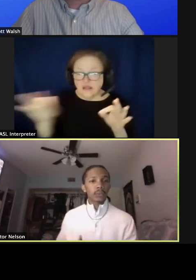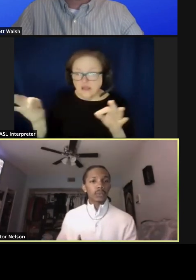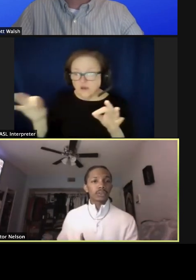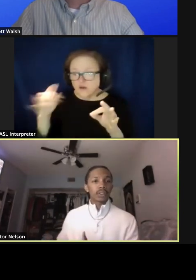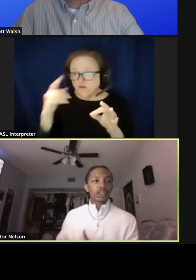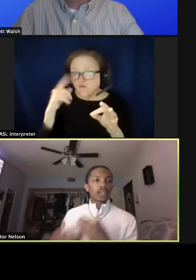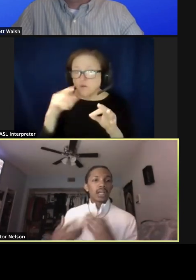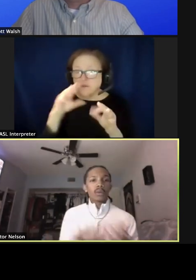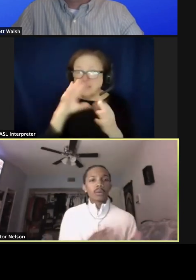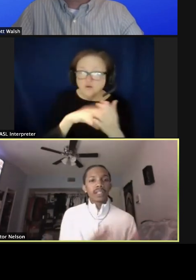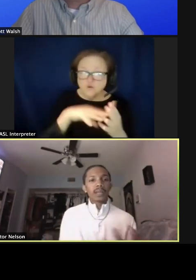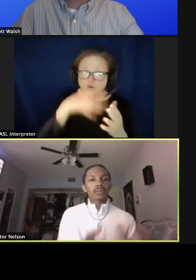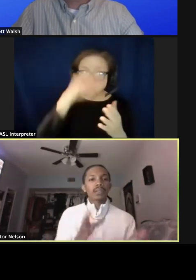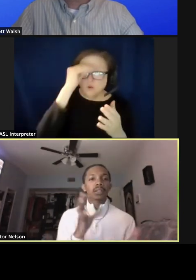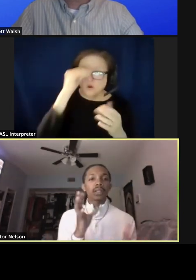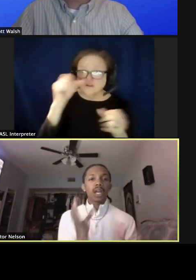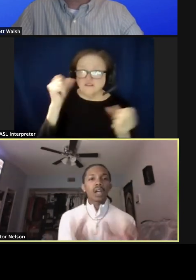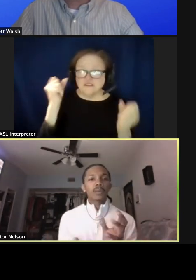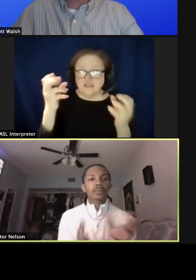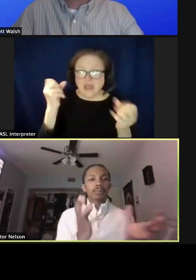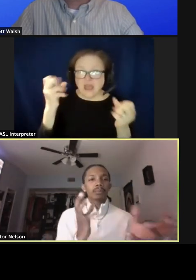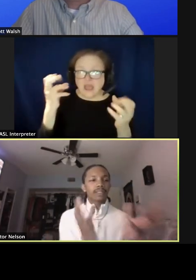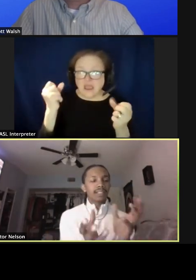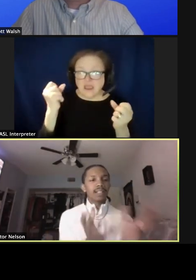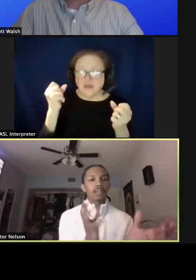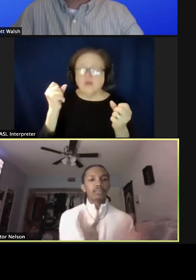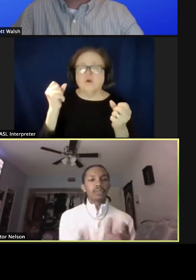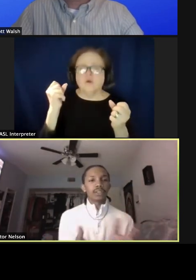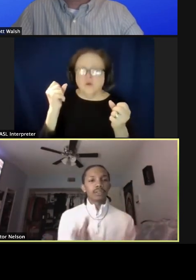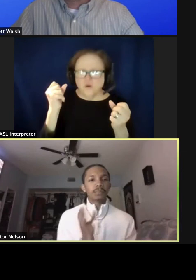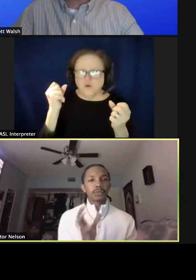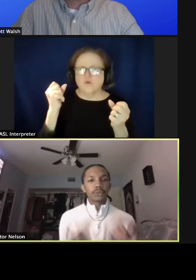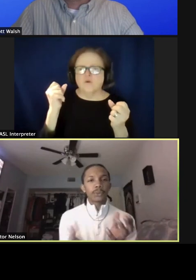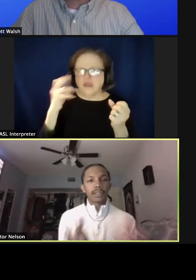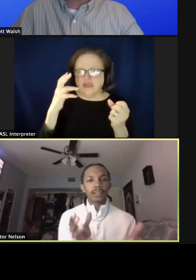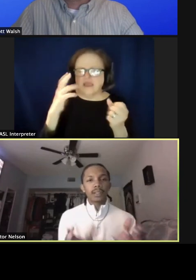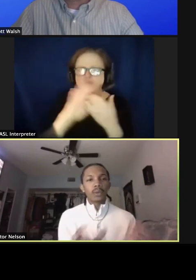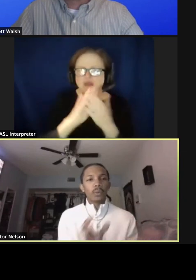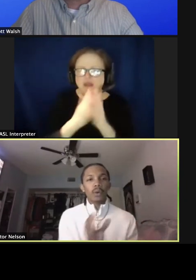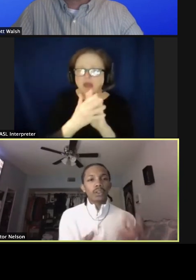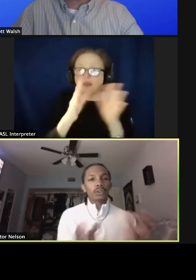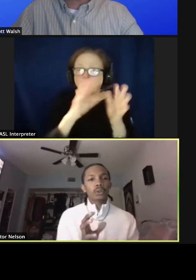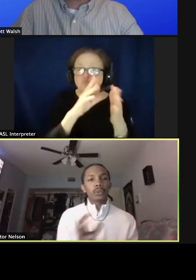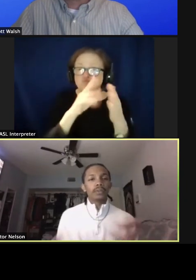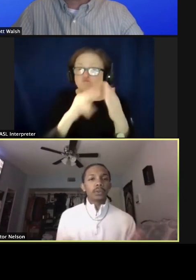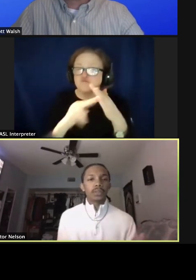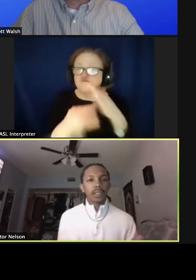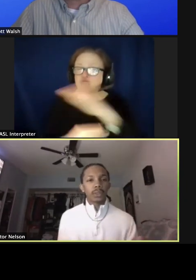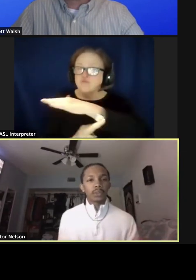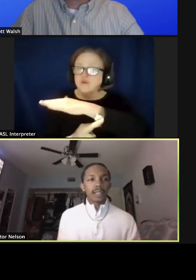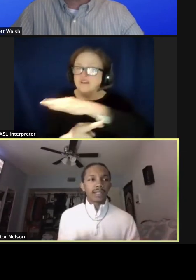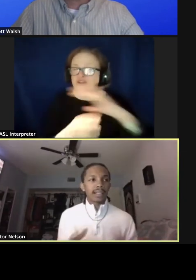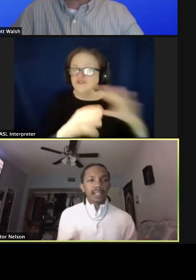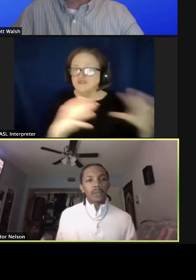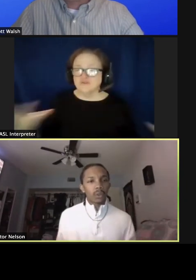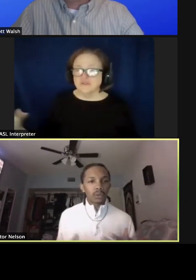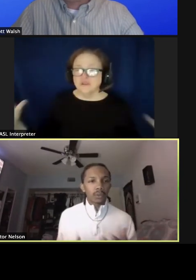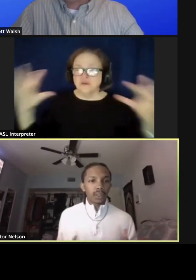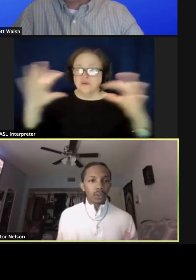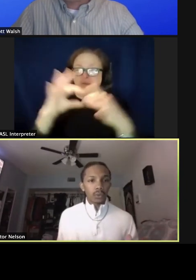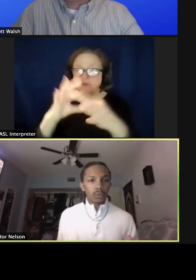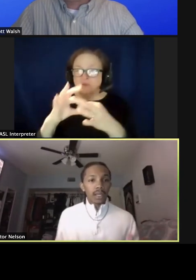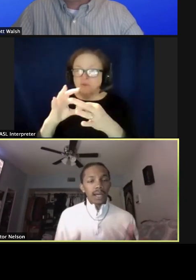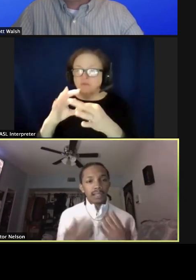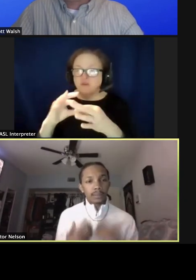sign language, I will be able to help be like a bridge between one or two of those languages. Like that's my